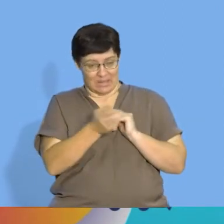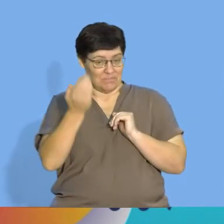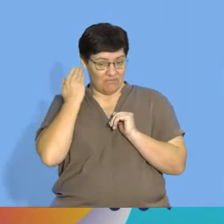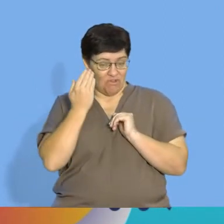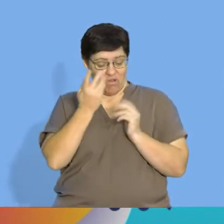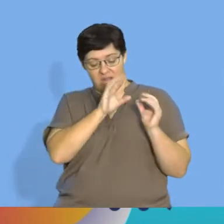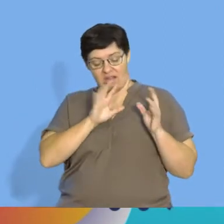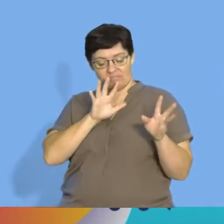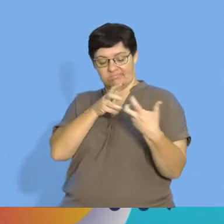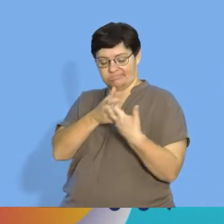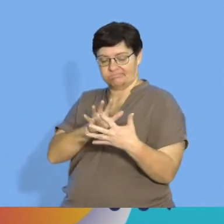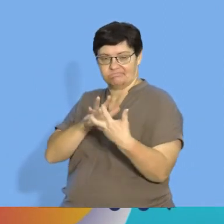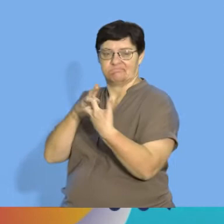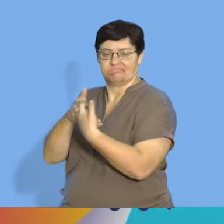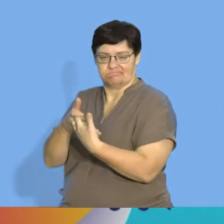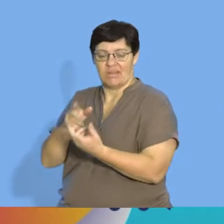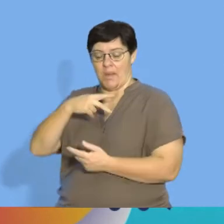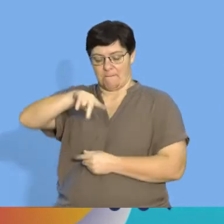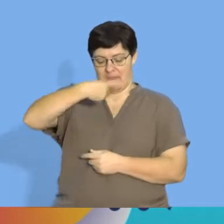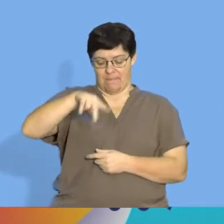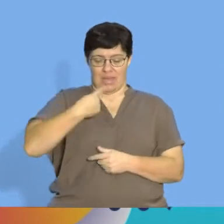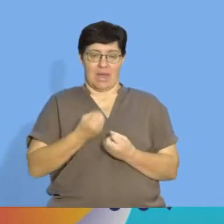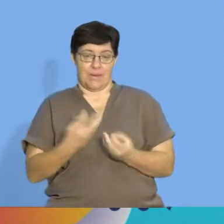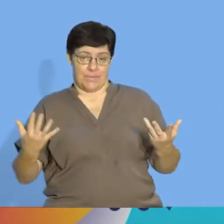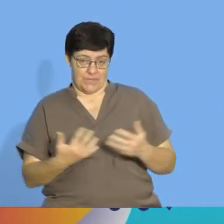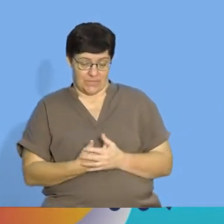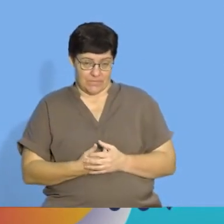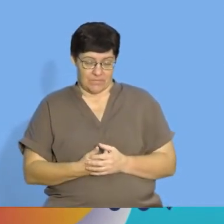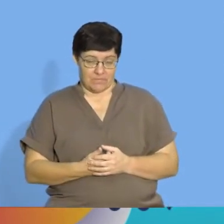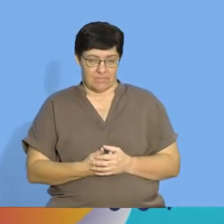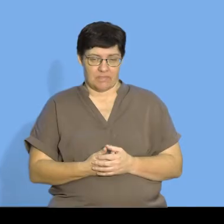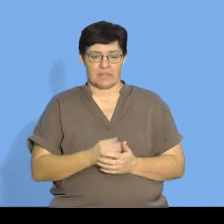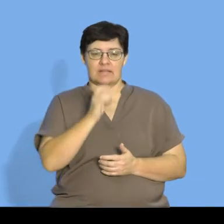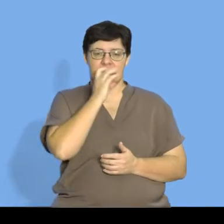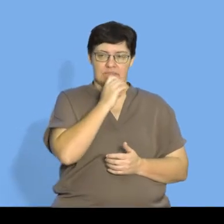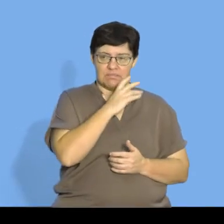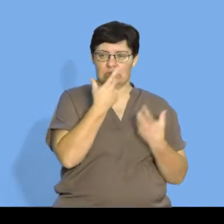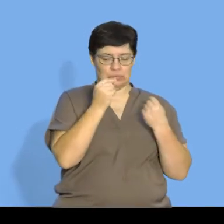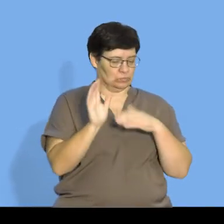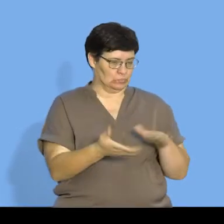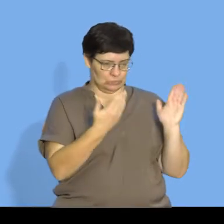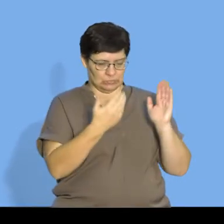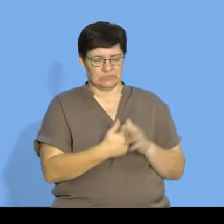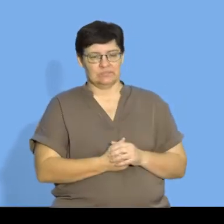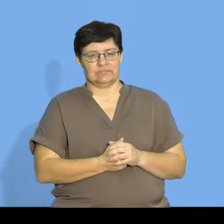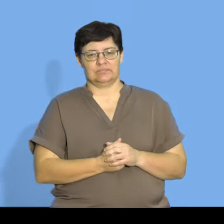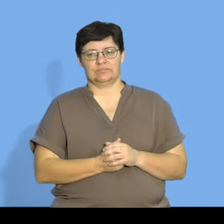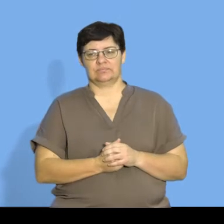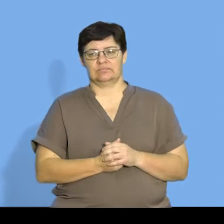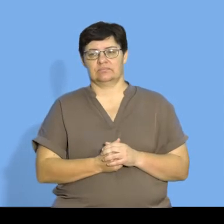conditions as to how our debtors are paying us. So there we got September done and dusted.